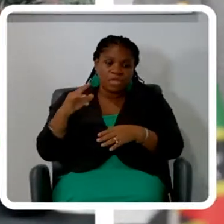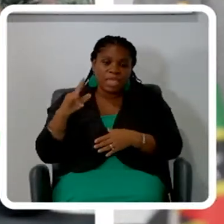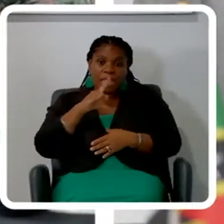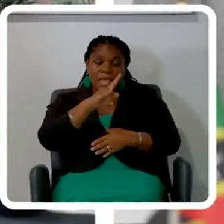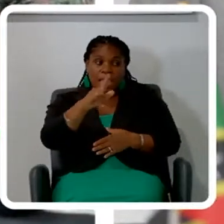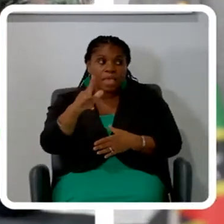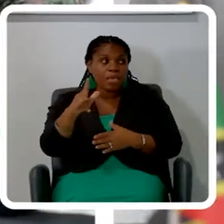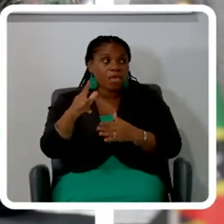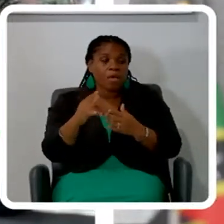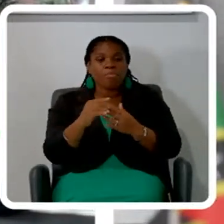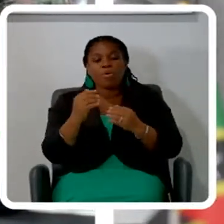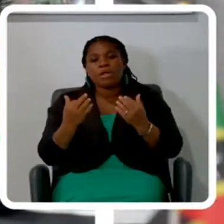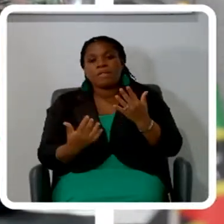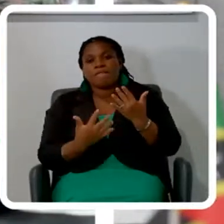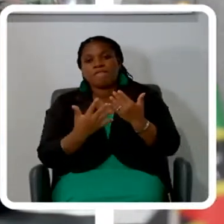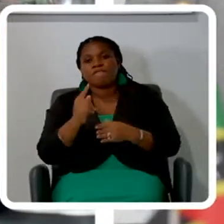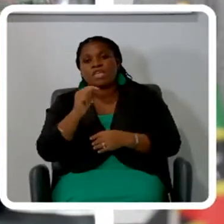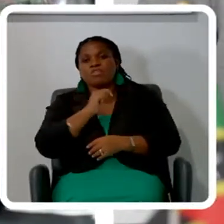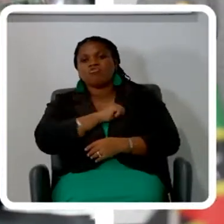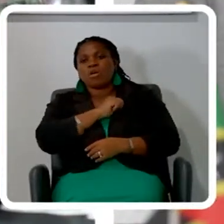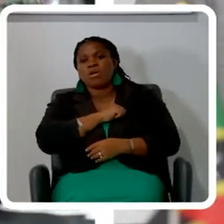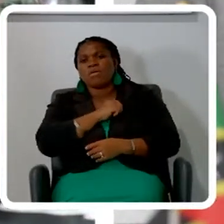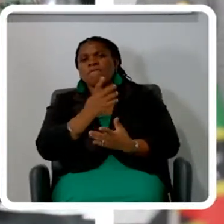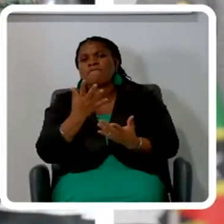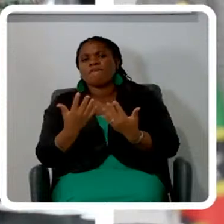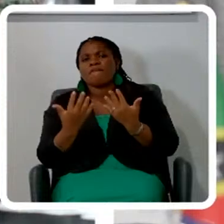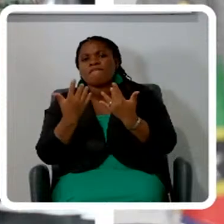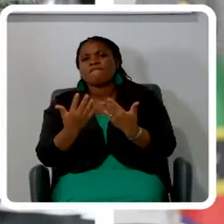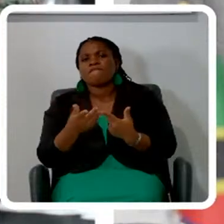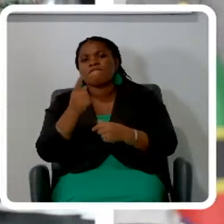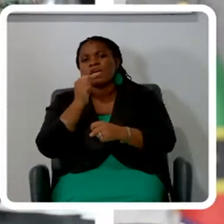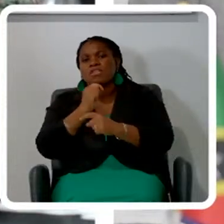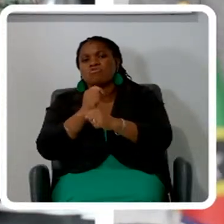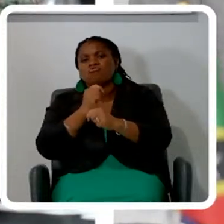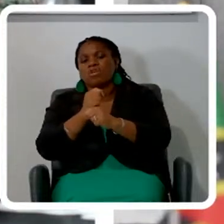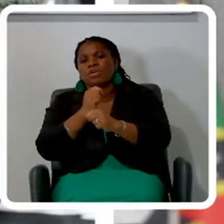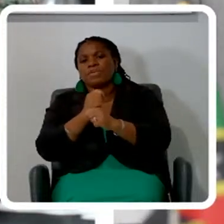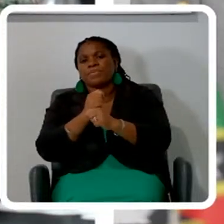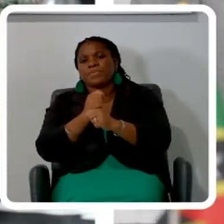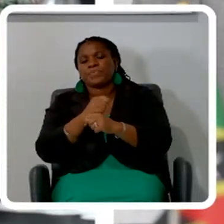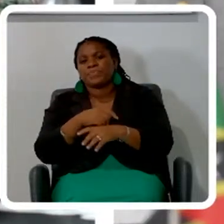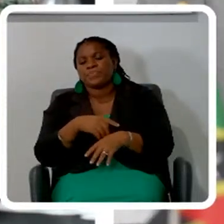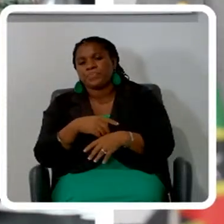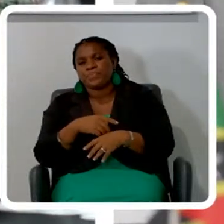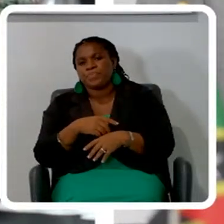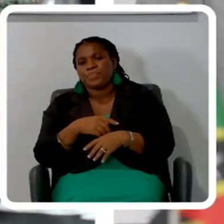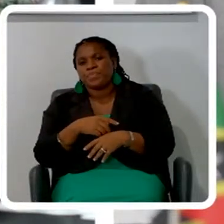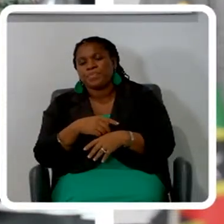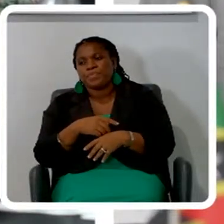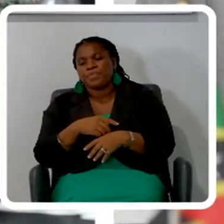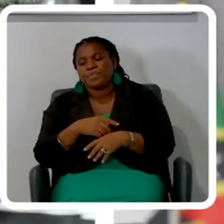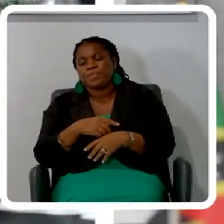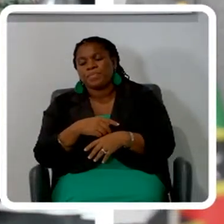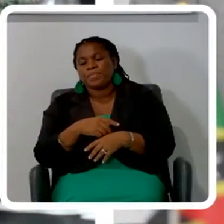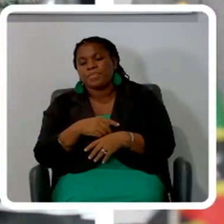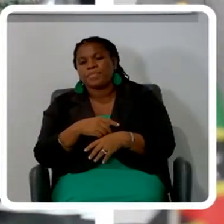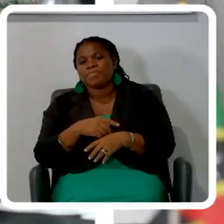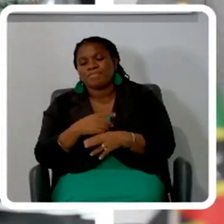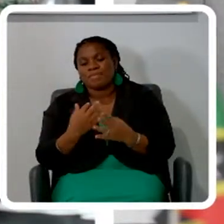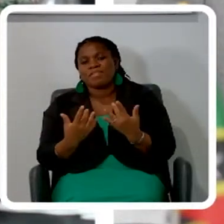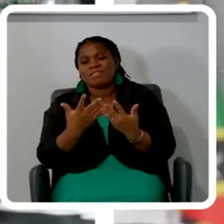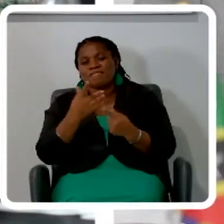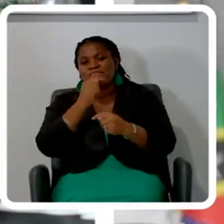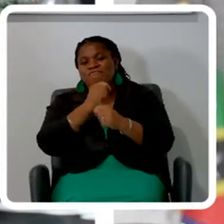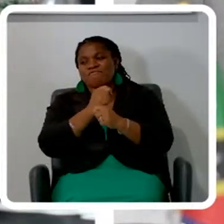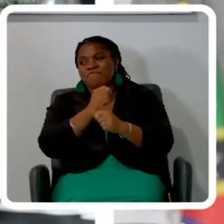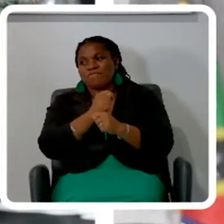standard. And we significantly invested in the appliances that we have. The appliance means the fire engine, the fire truck then, so that